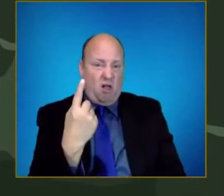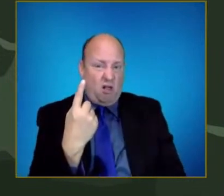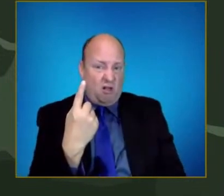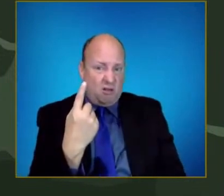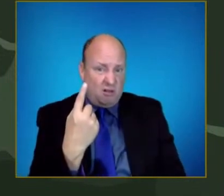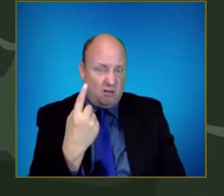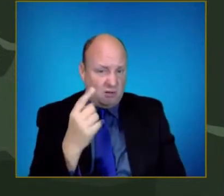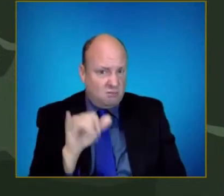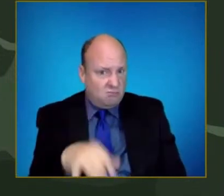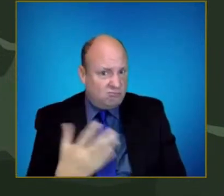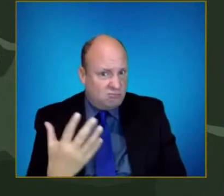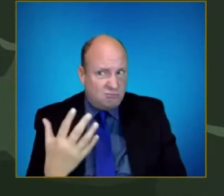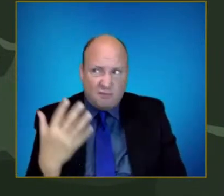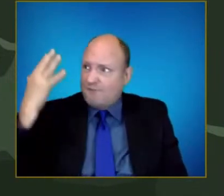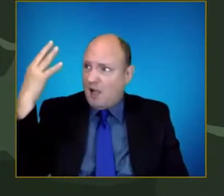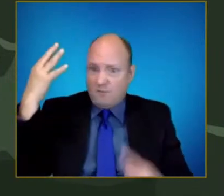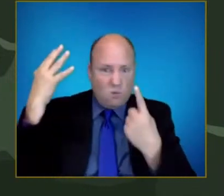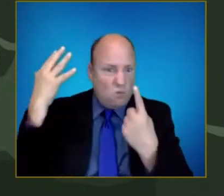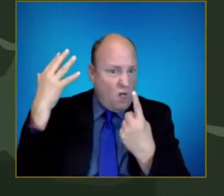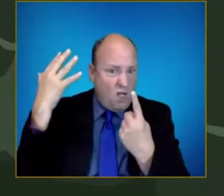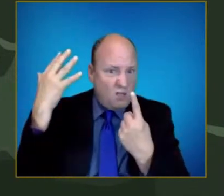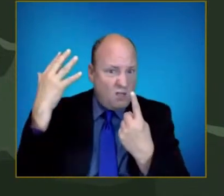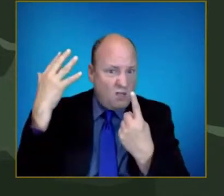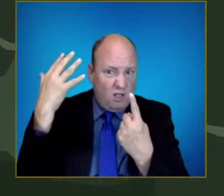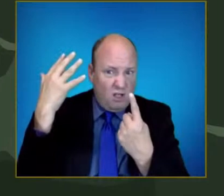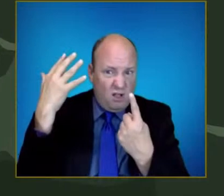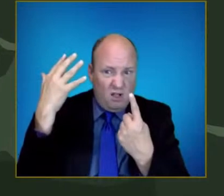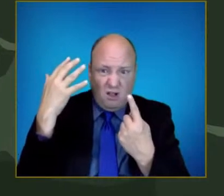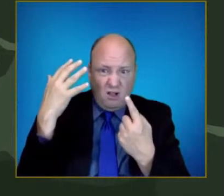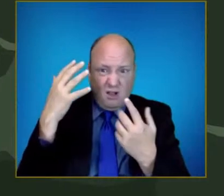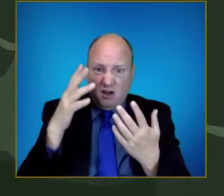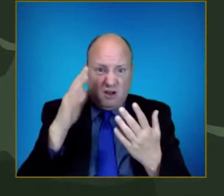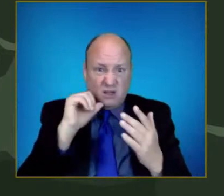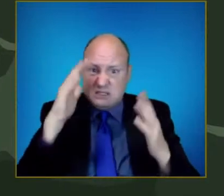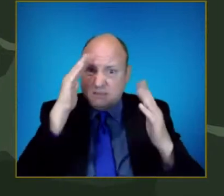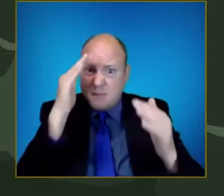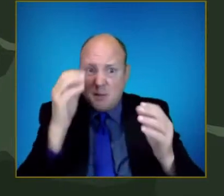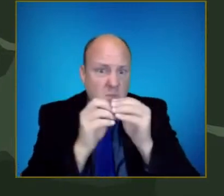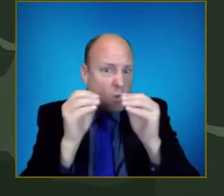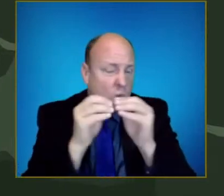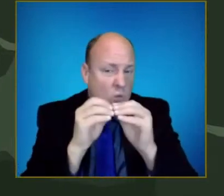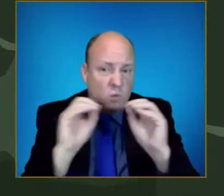I was expecting something more, I guess, today, other than